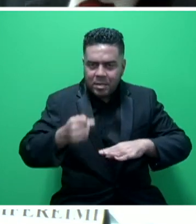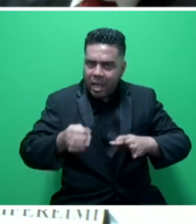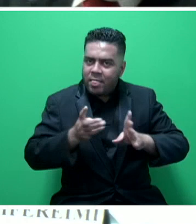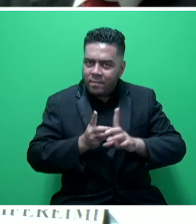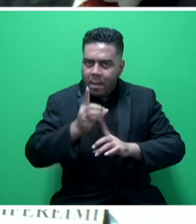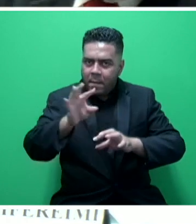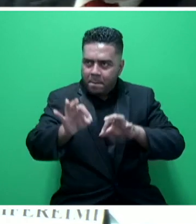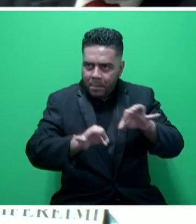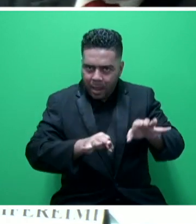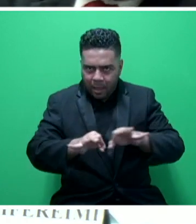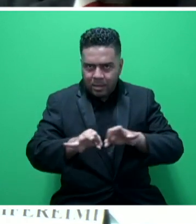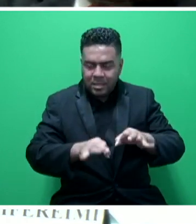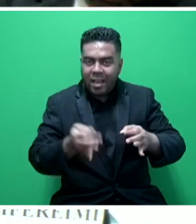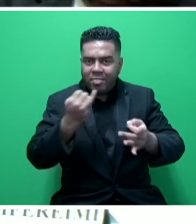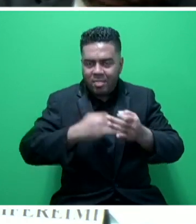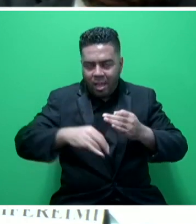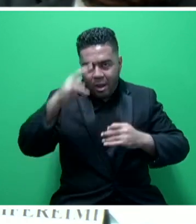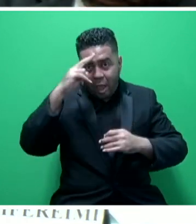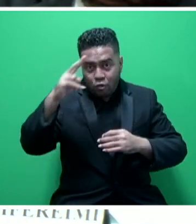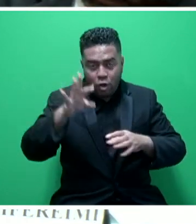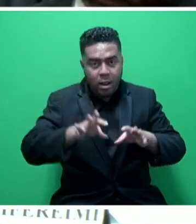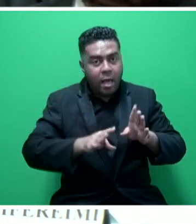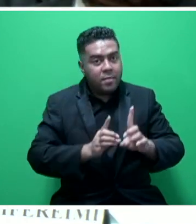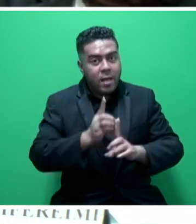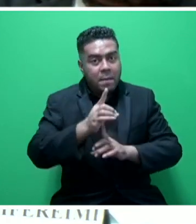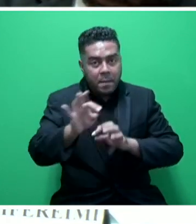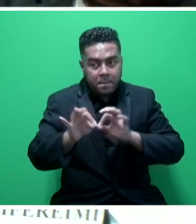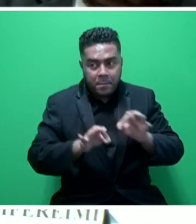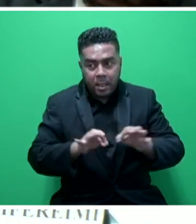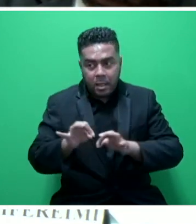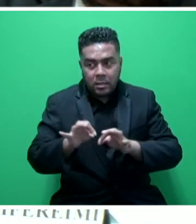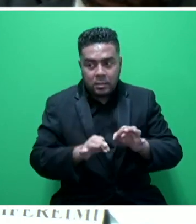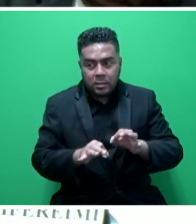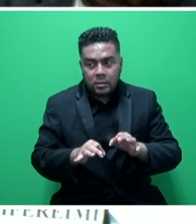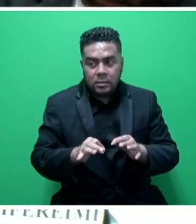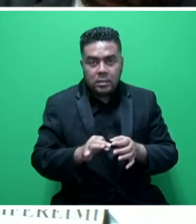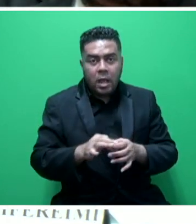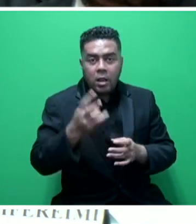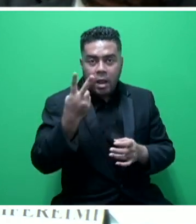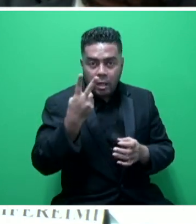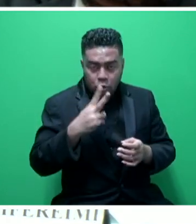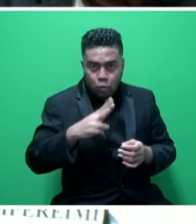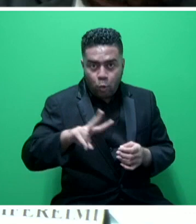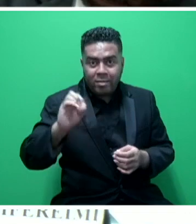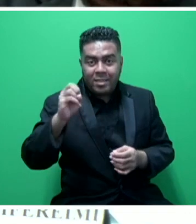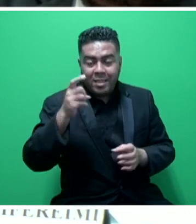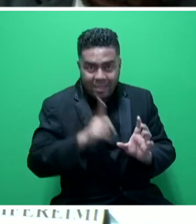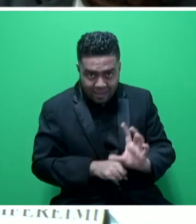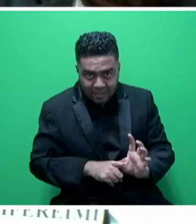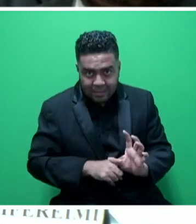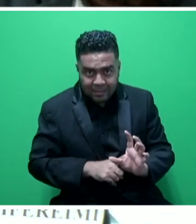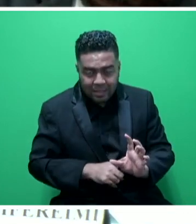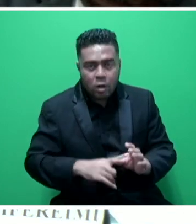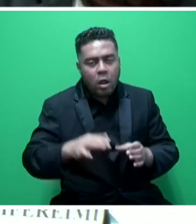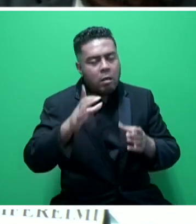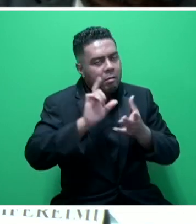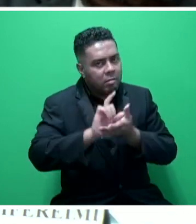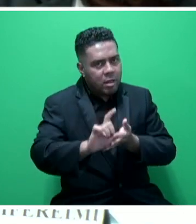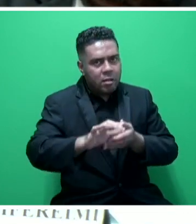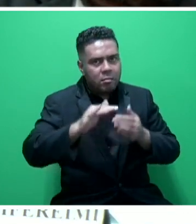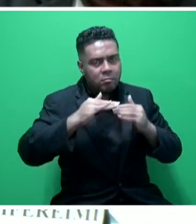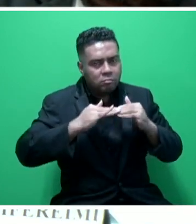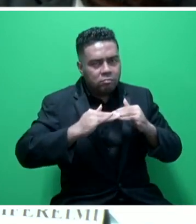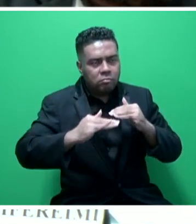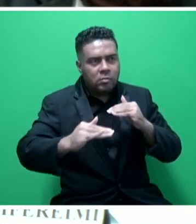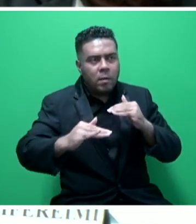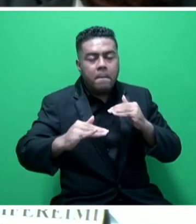development plan, the National Development Plan for the next 20 years, and of course it clearly outlines what will be happening in the various